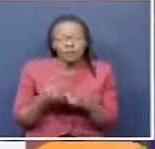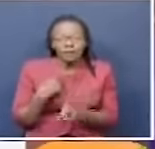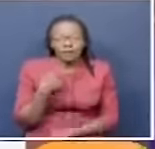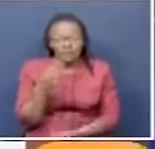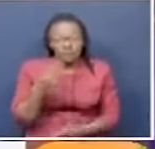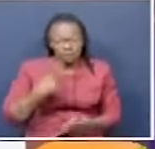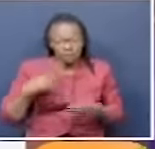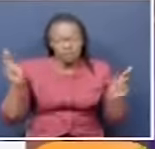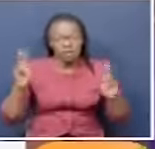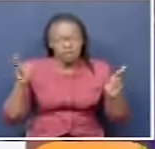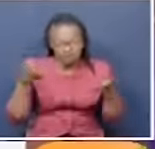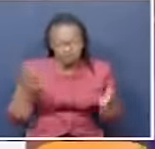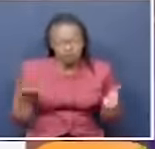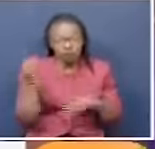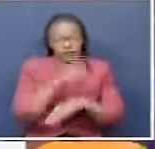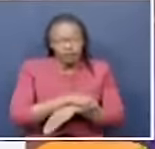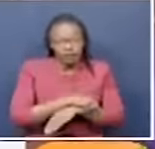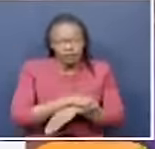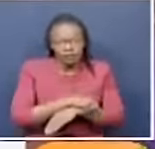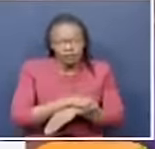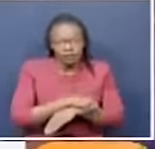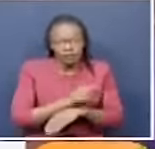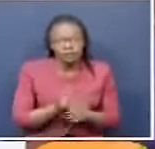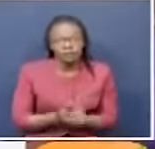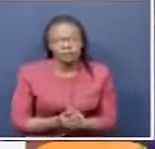I am ready to play that game.